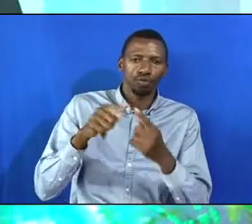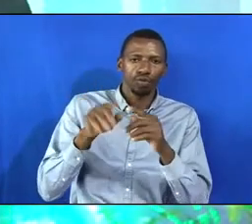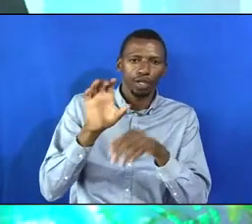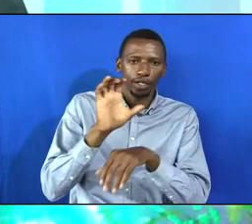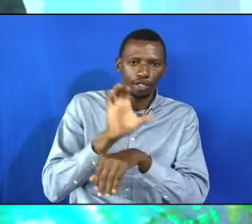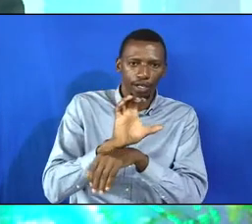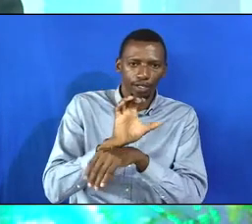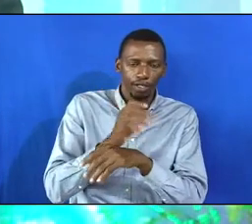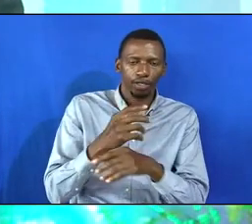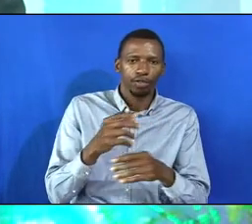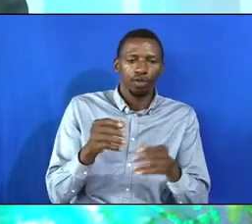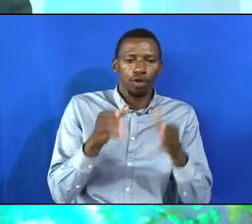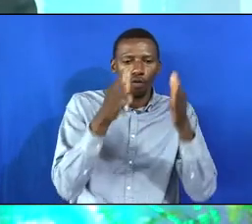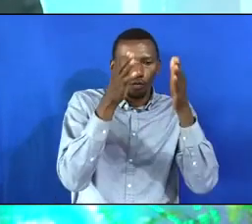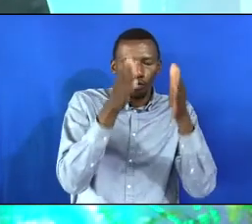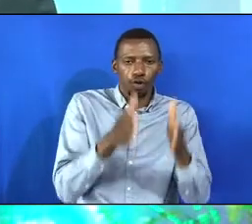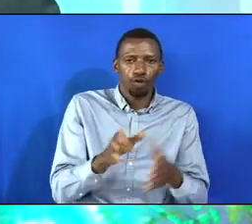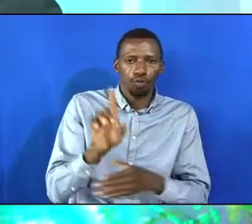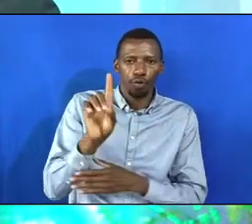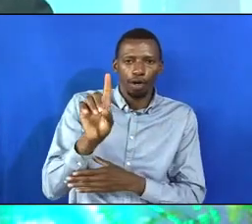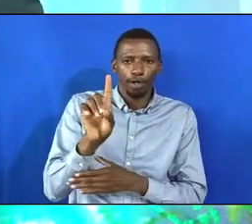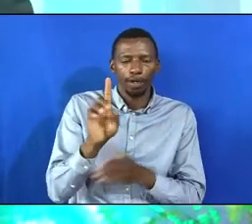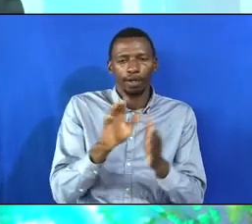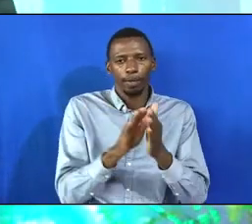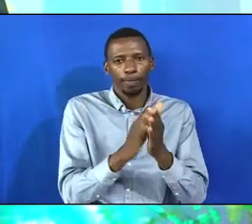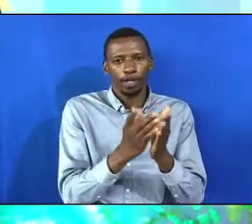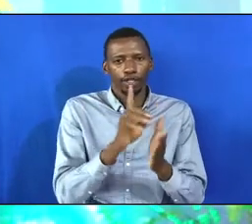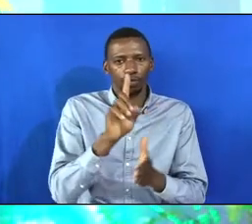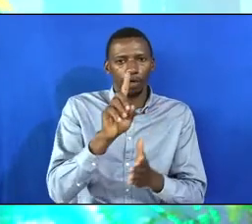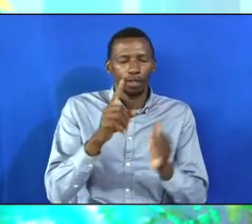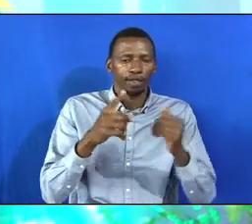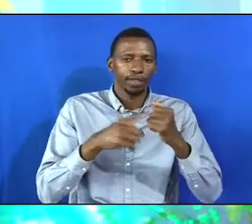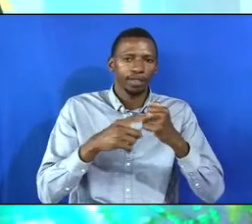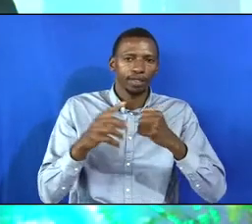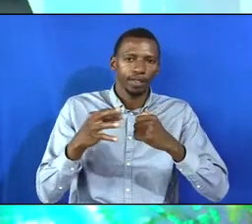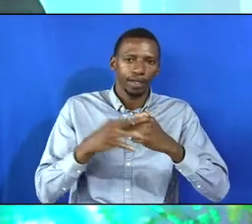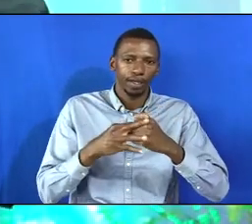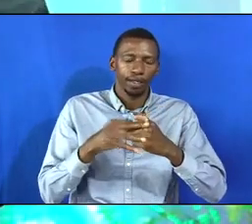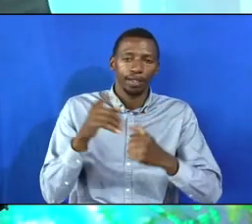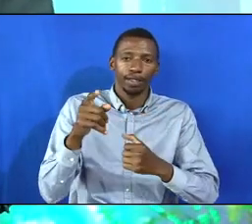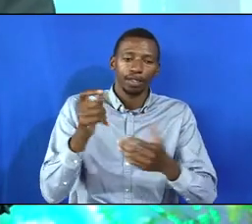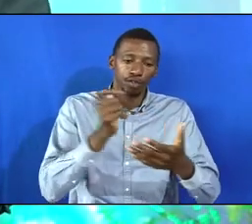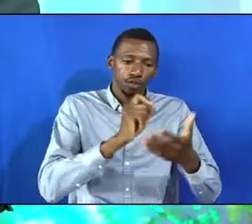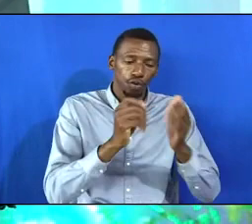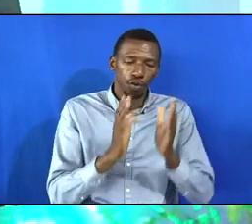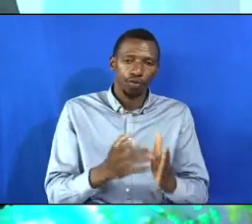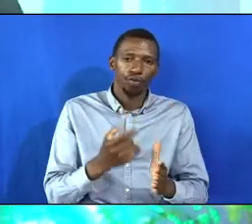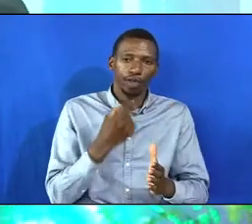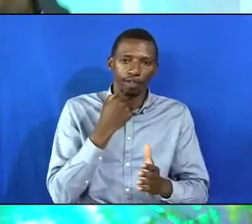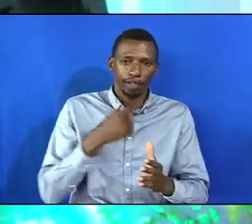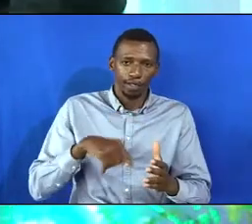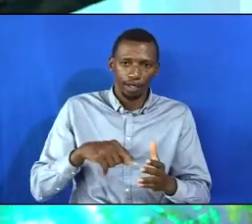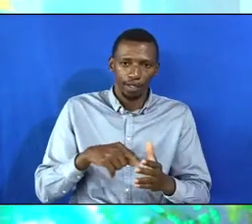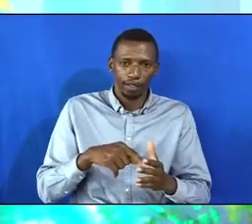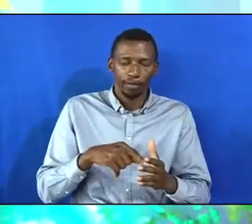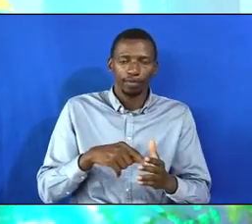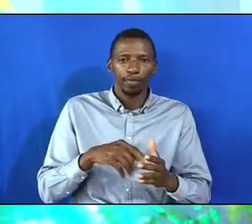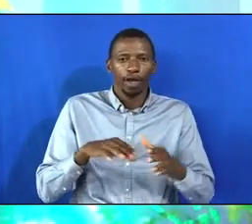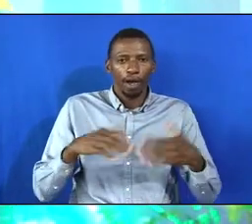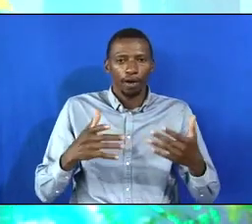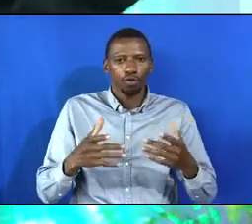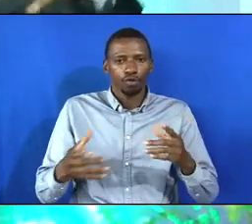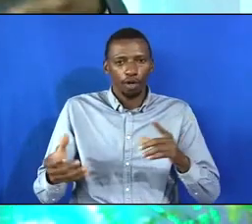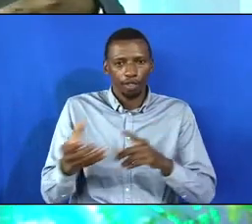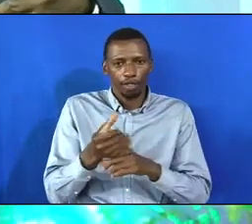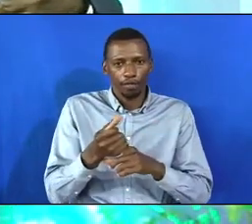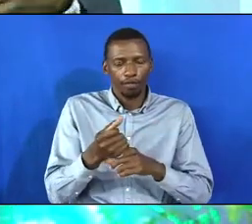page 158, this author tells us the formula of obtaining that grace. And the grace of the Lord is